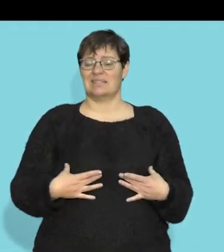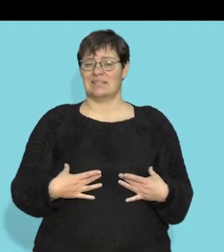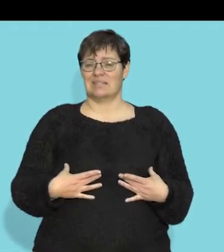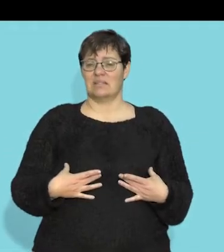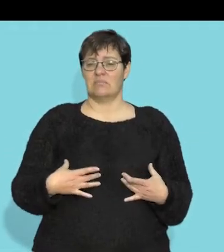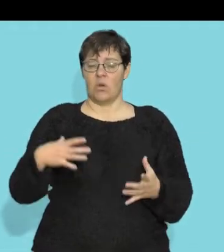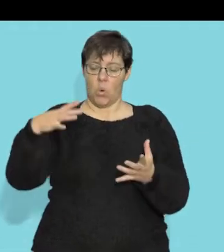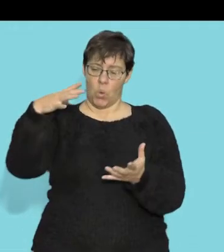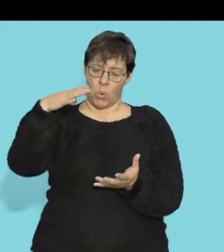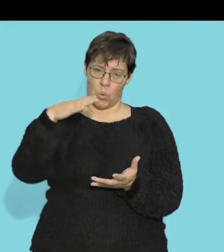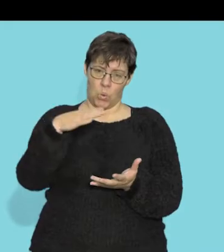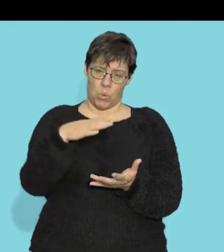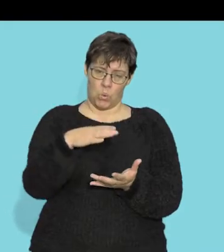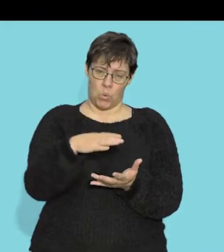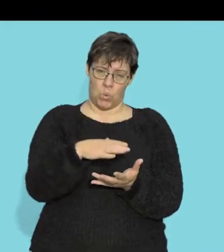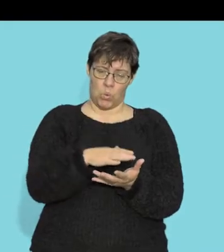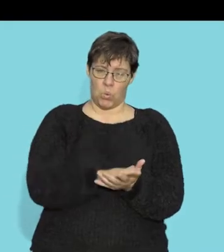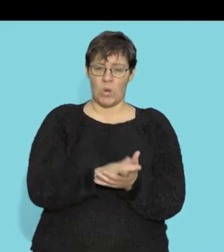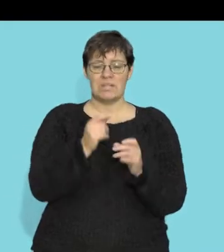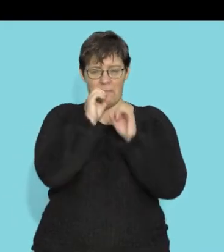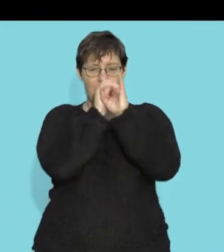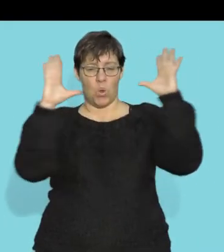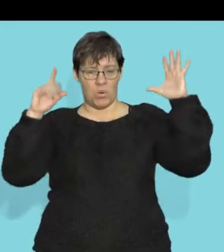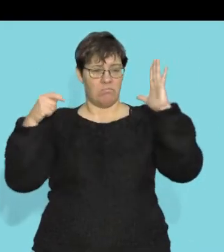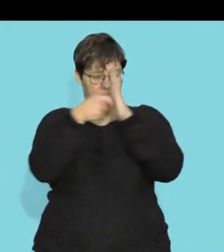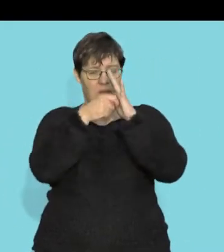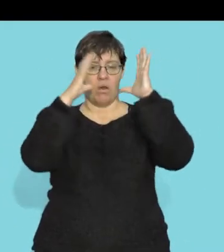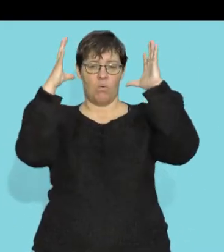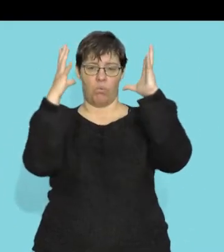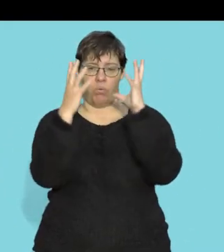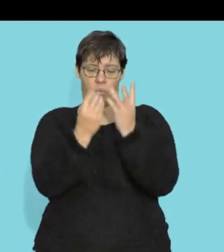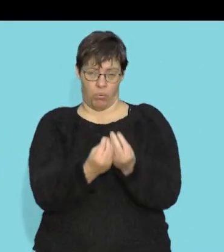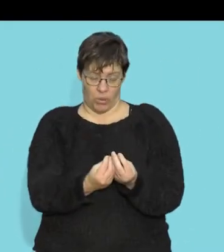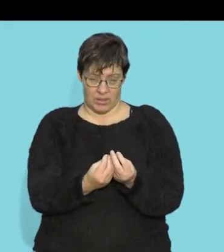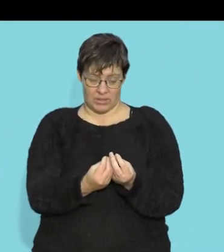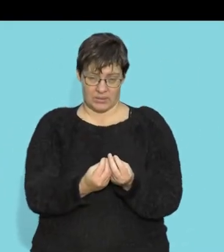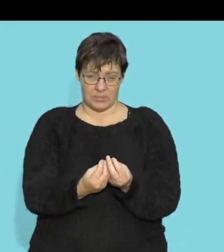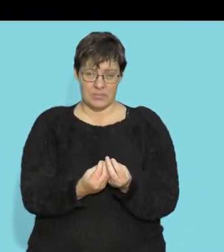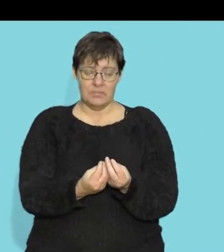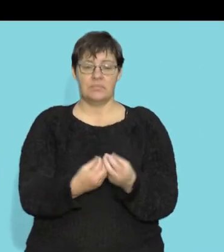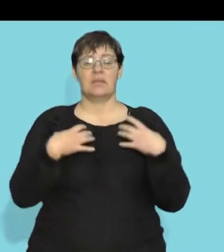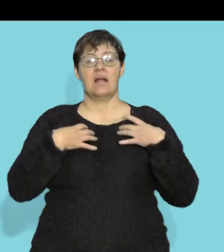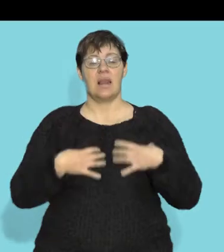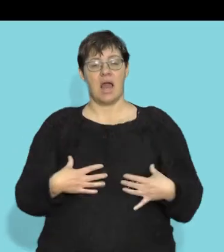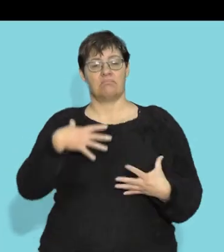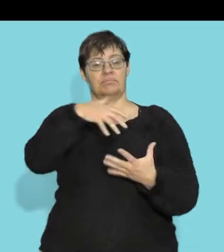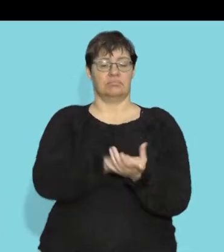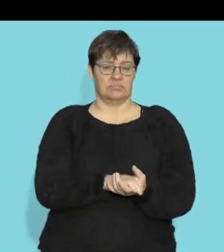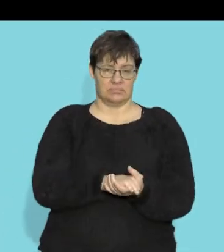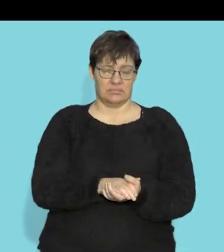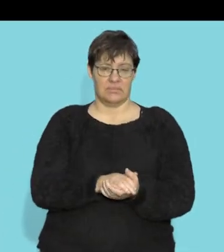lungs actually start to deflate like a balloon. And when that starts to deflate, right, my